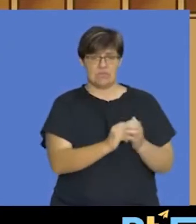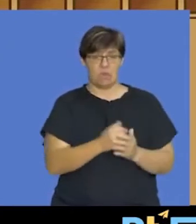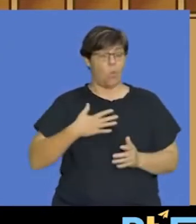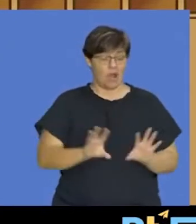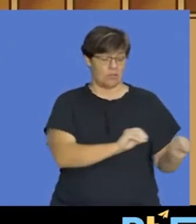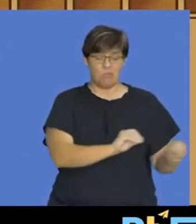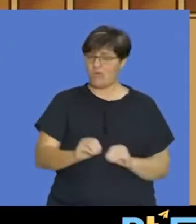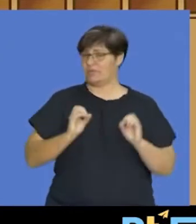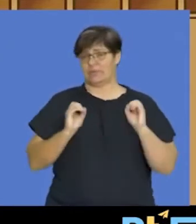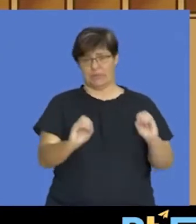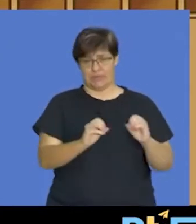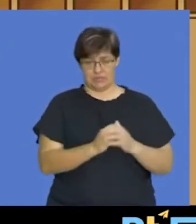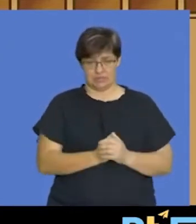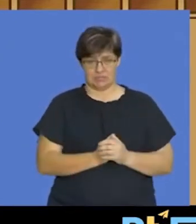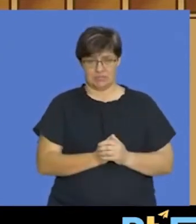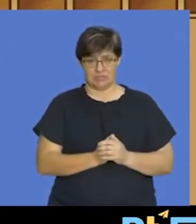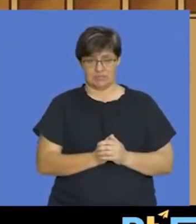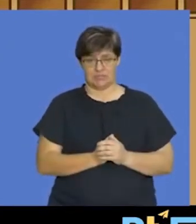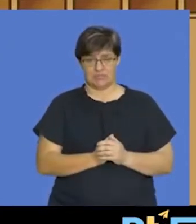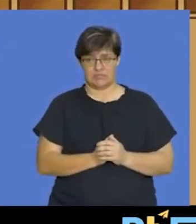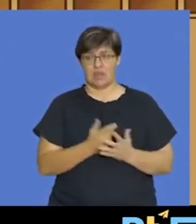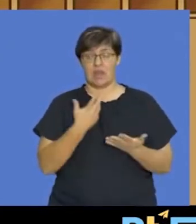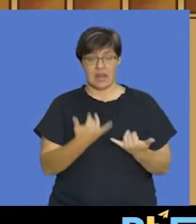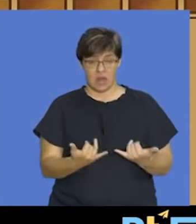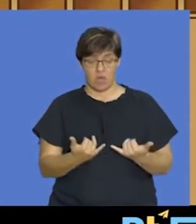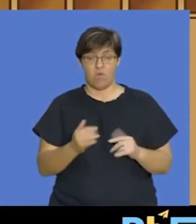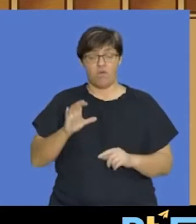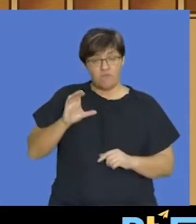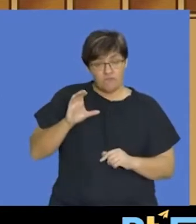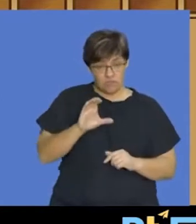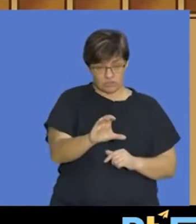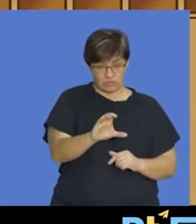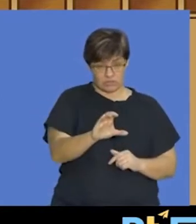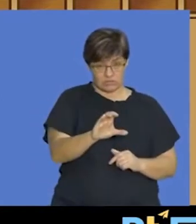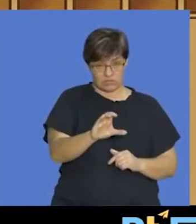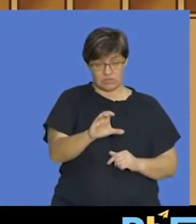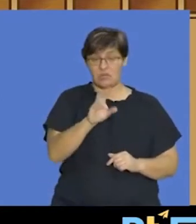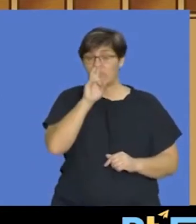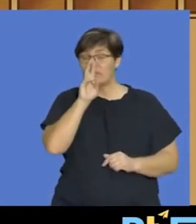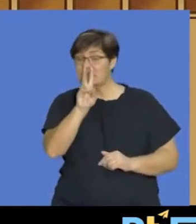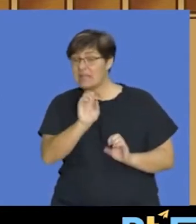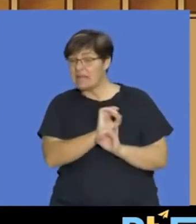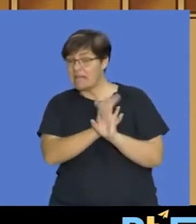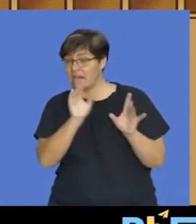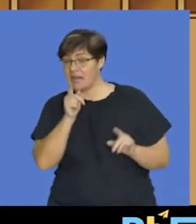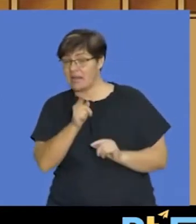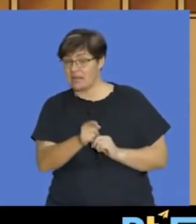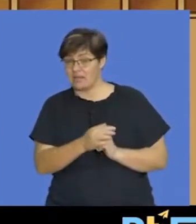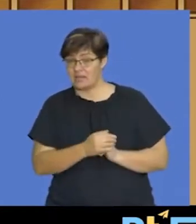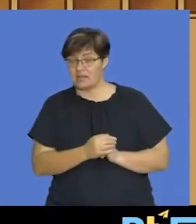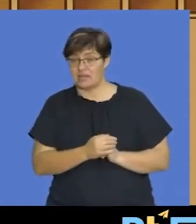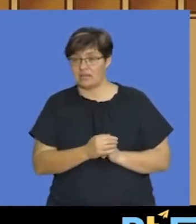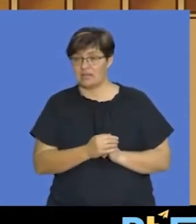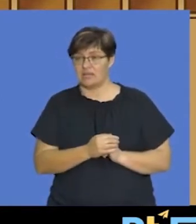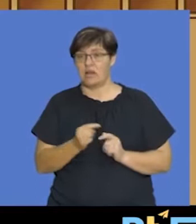move it. When I put the force on, you can see, if you look carefully, that as